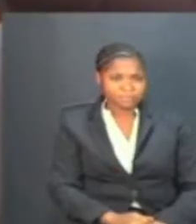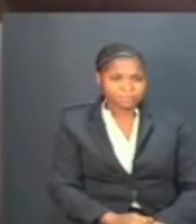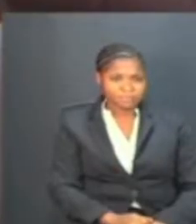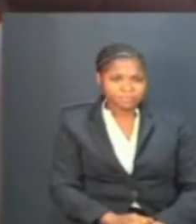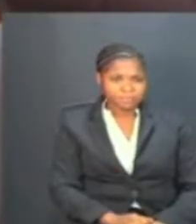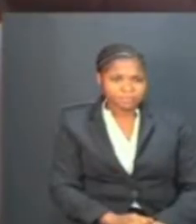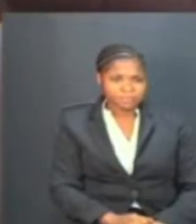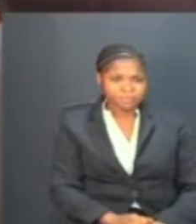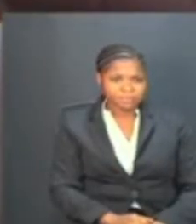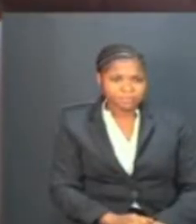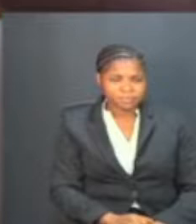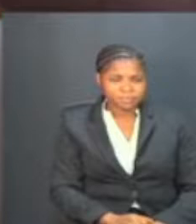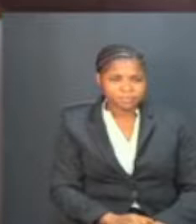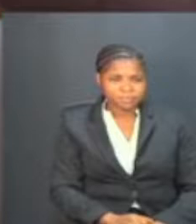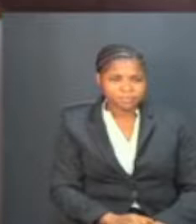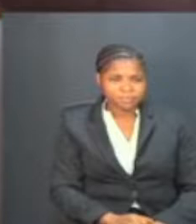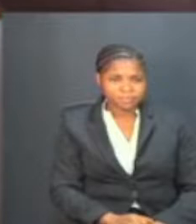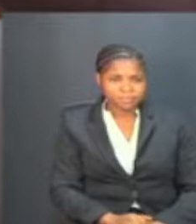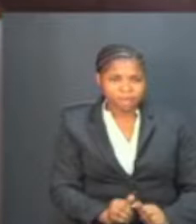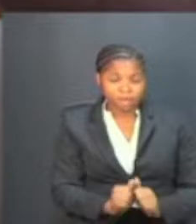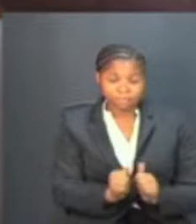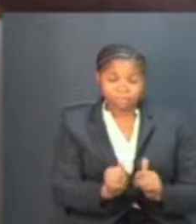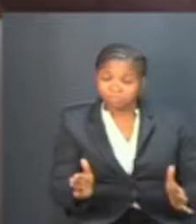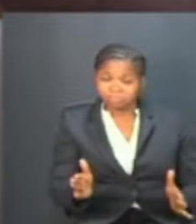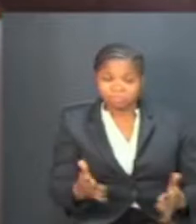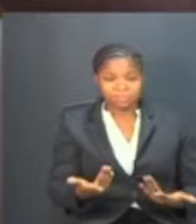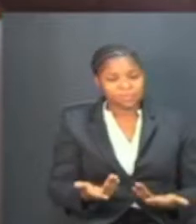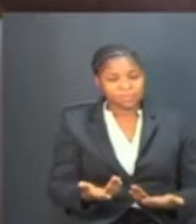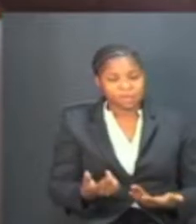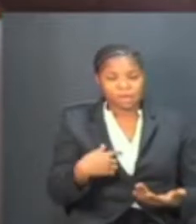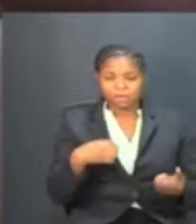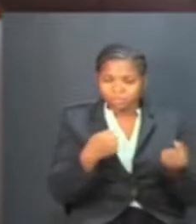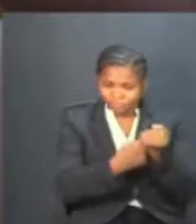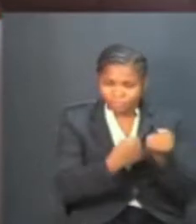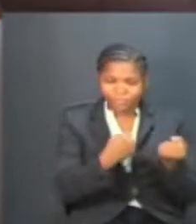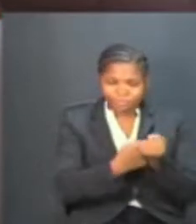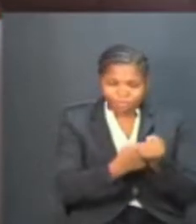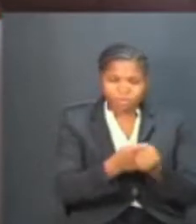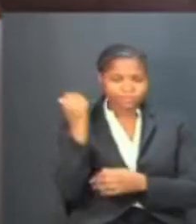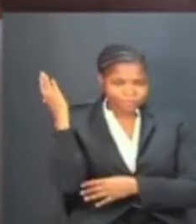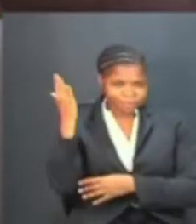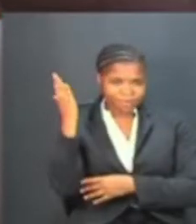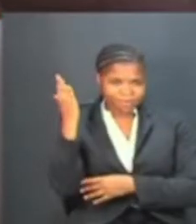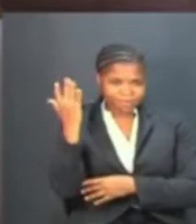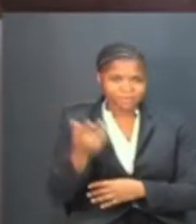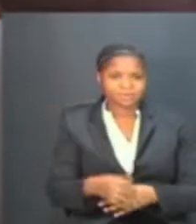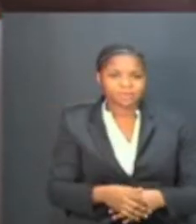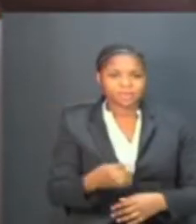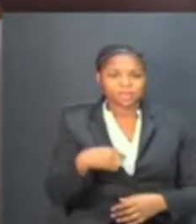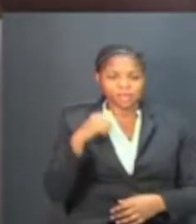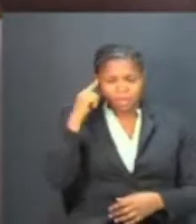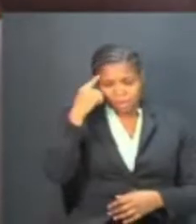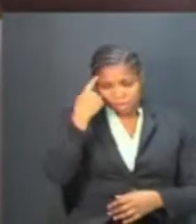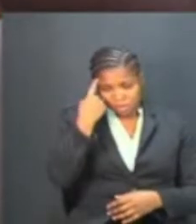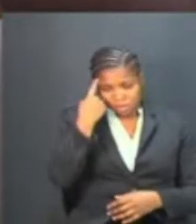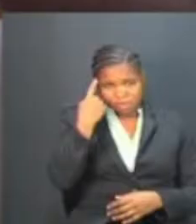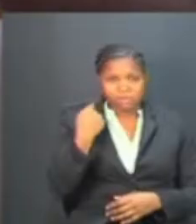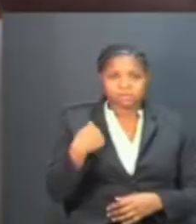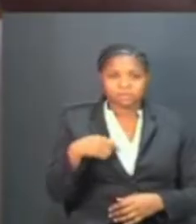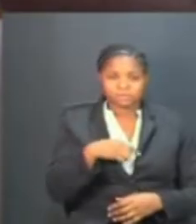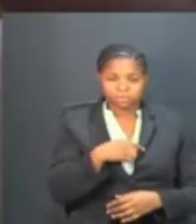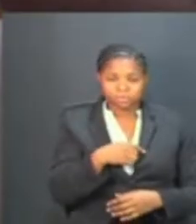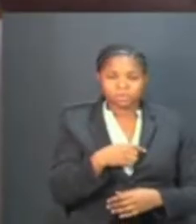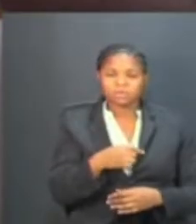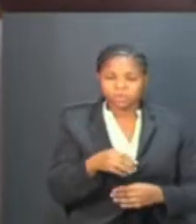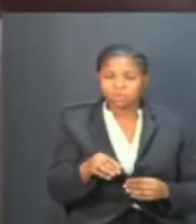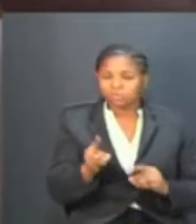Speaker, I won't be distracted without much. This is I support the maker of the statement, and I think we should obey it and always try to